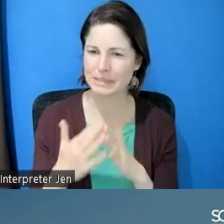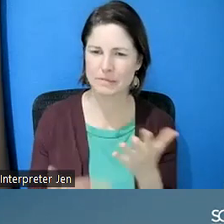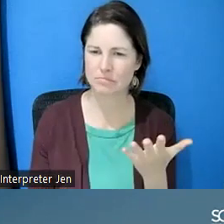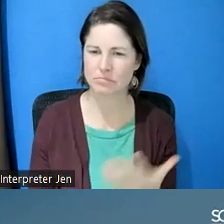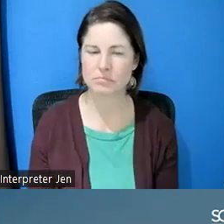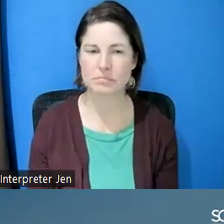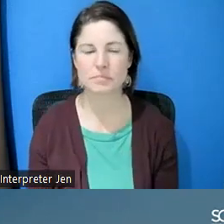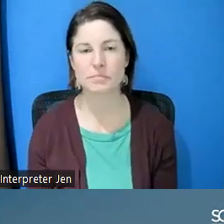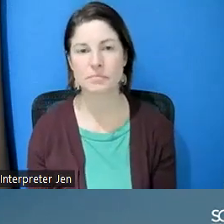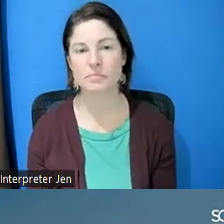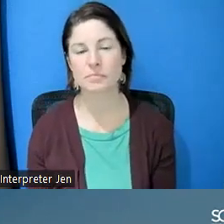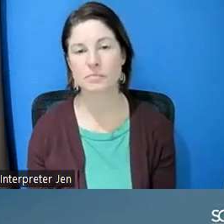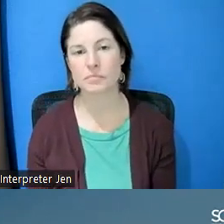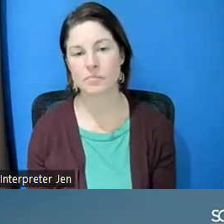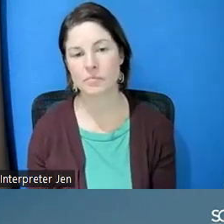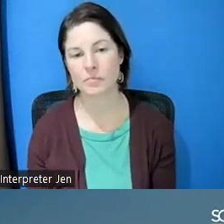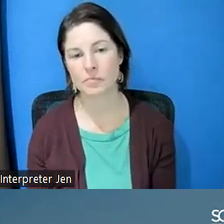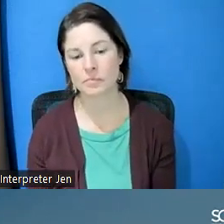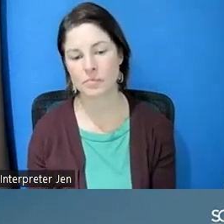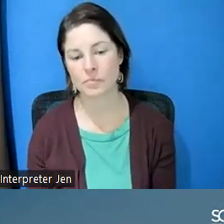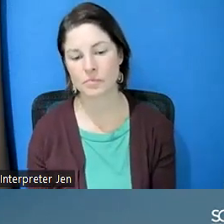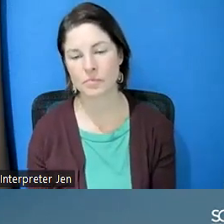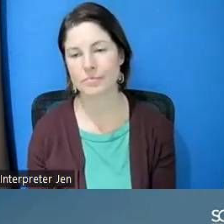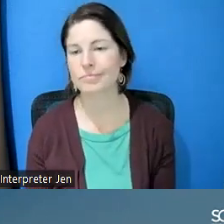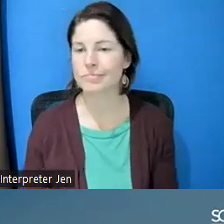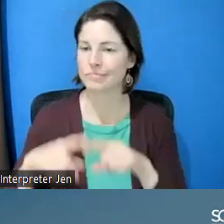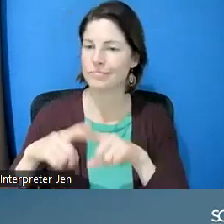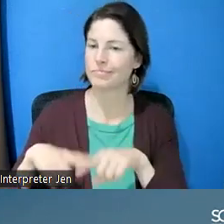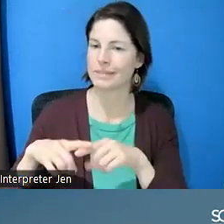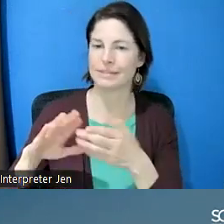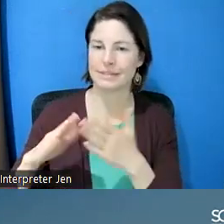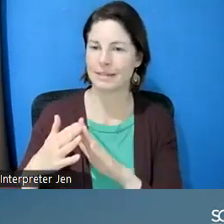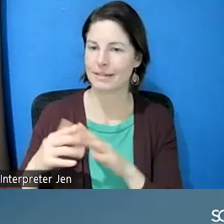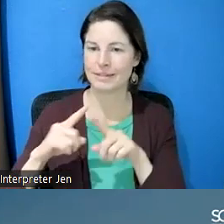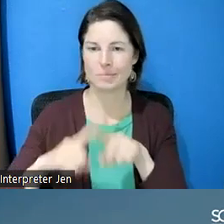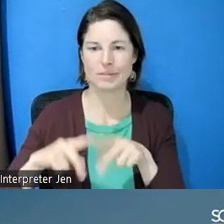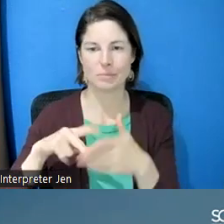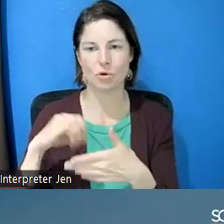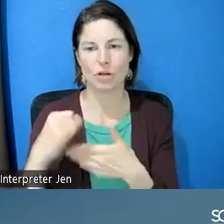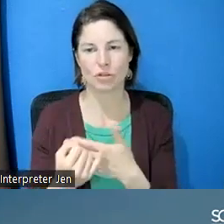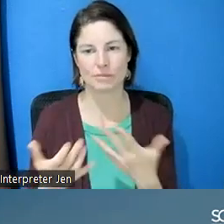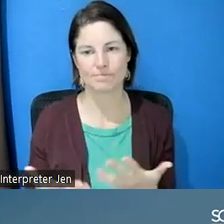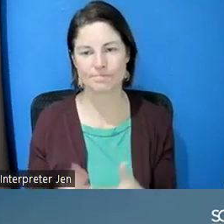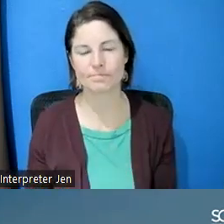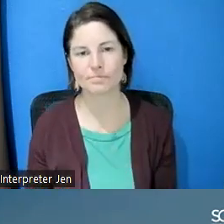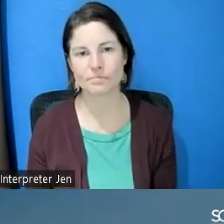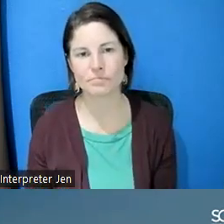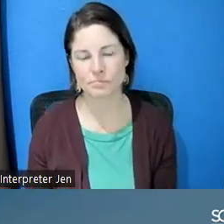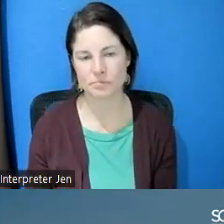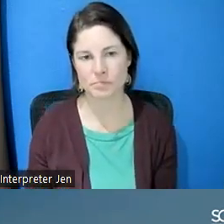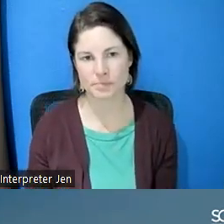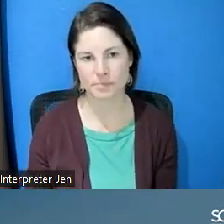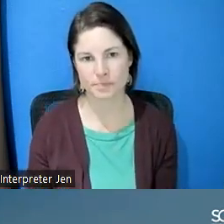That will actually really depend on the city that you're working with and the type of project. So SCAG does